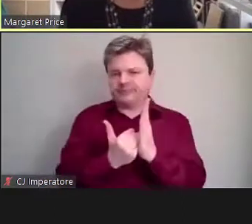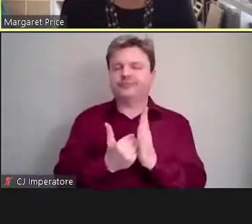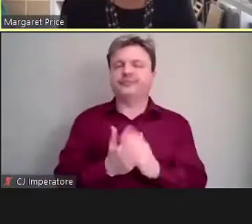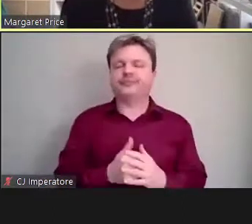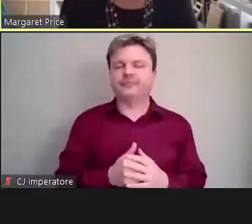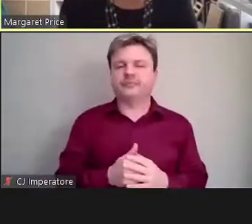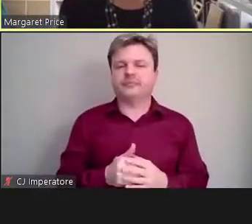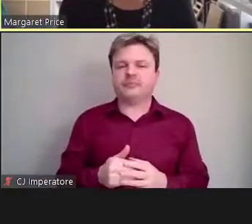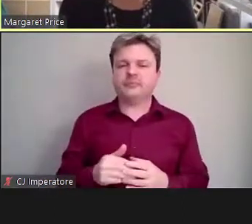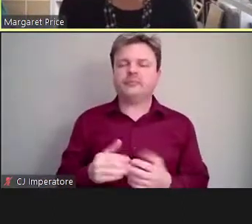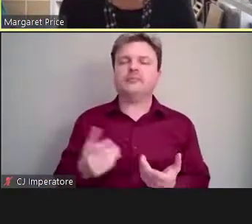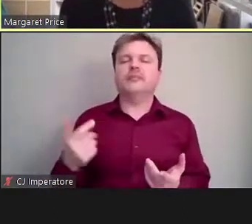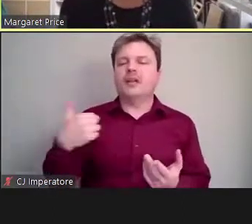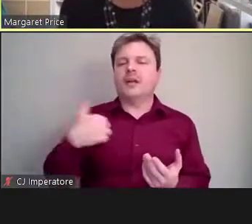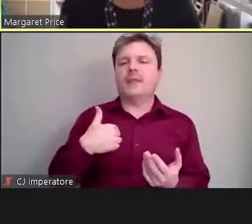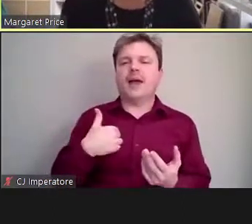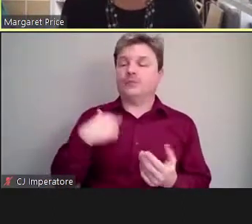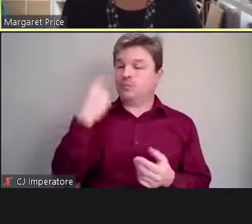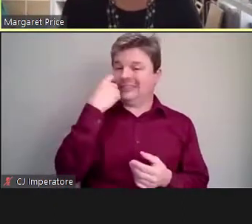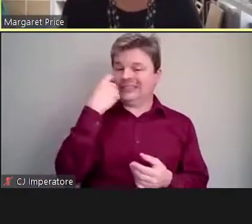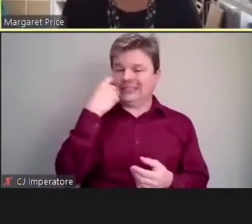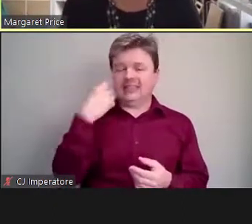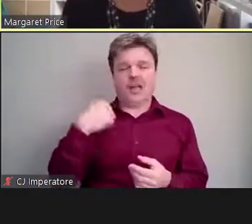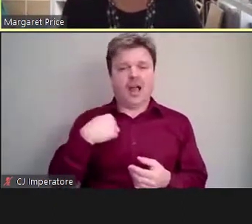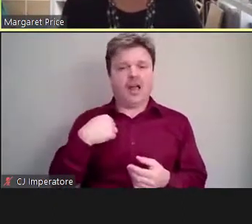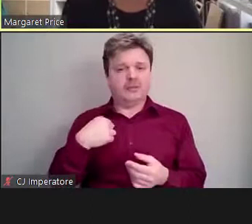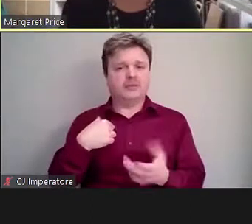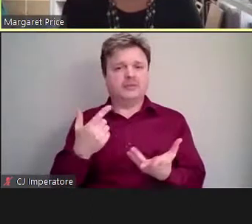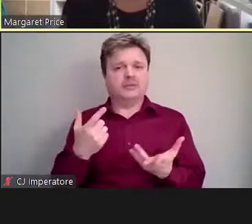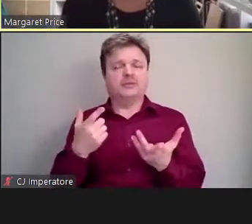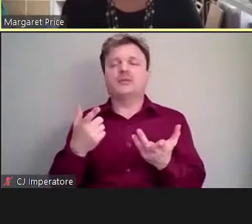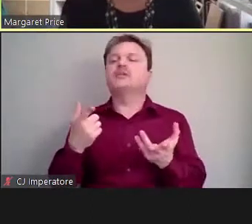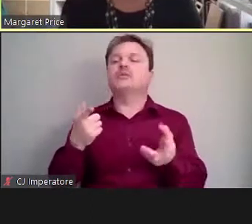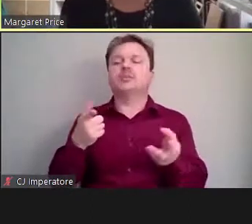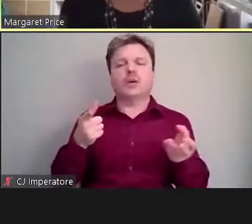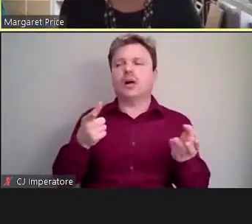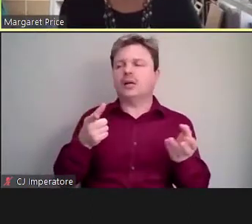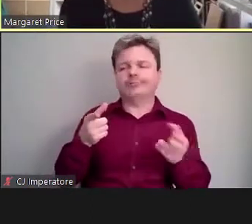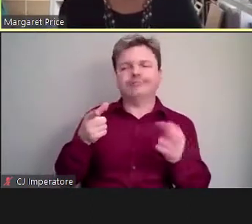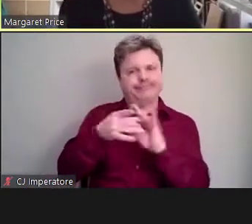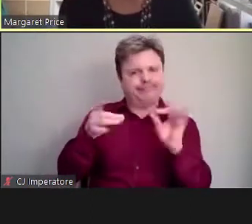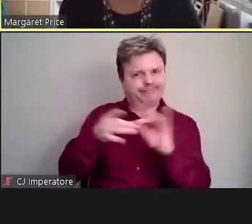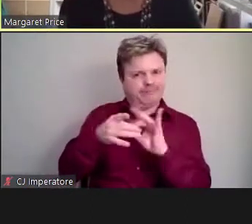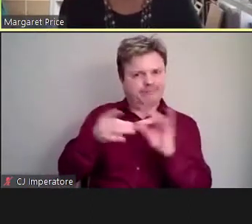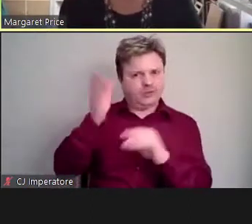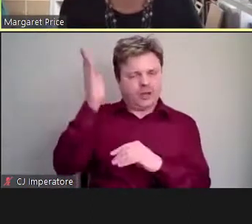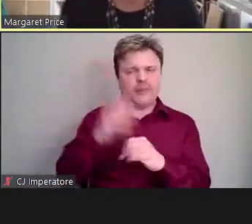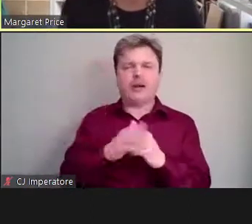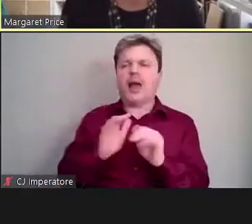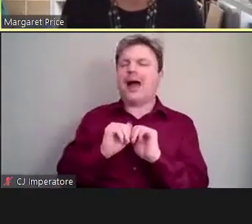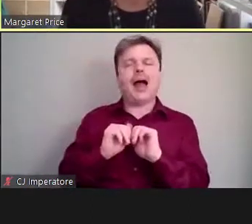recently I've begun to moderate this point of view toward how to build a better checklist.